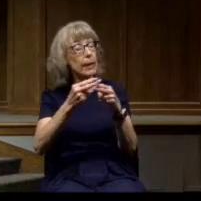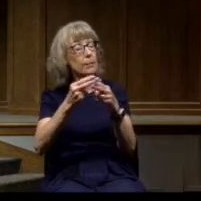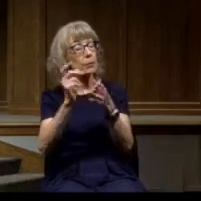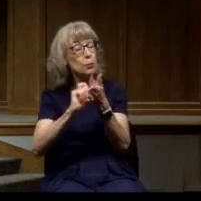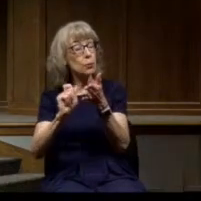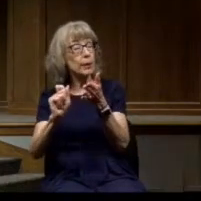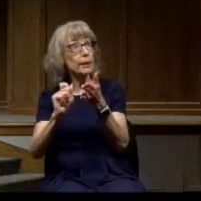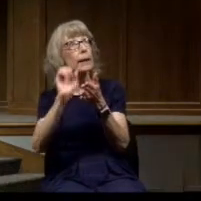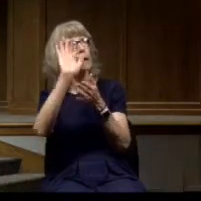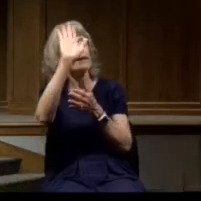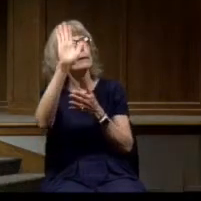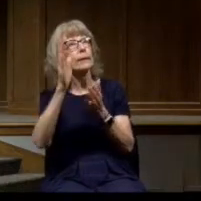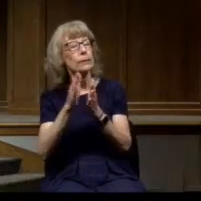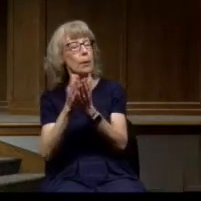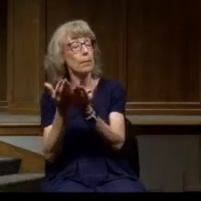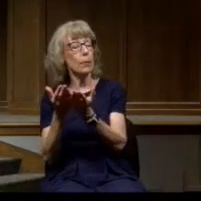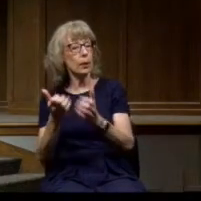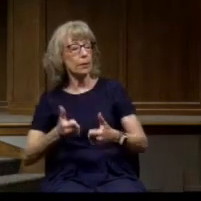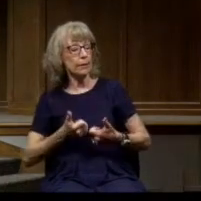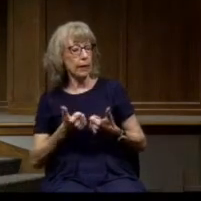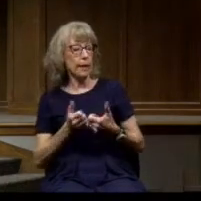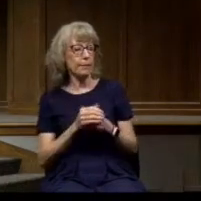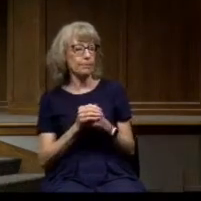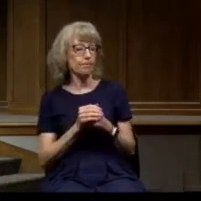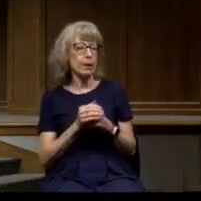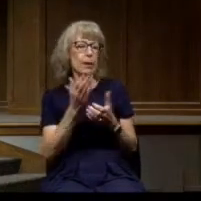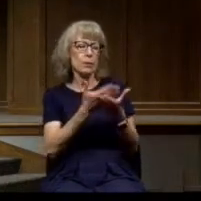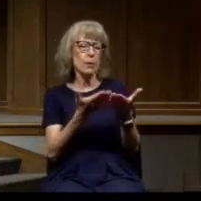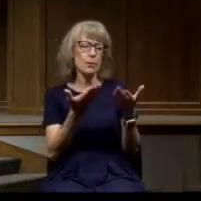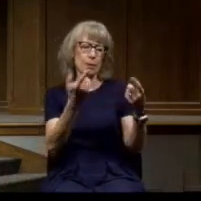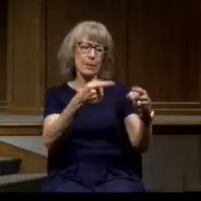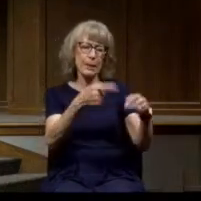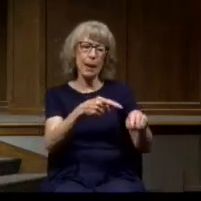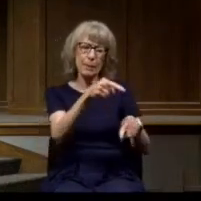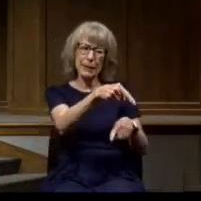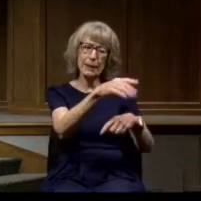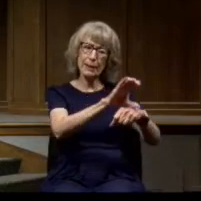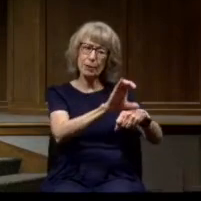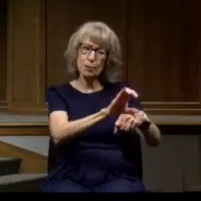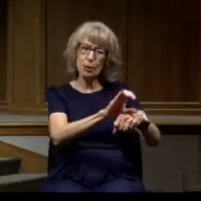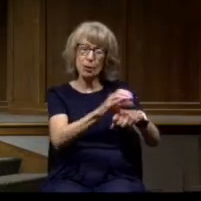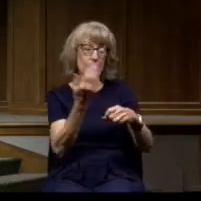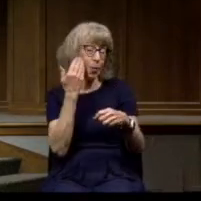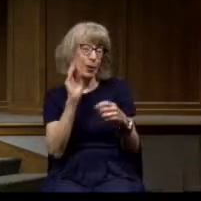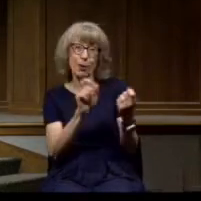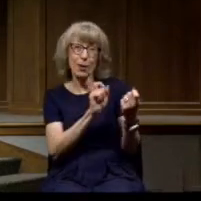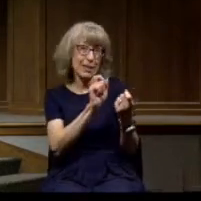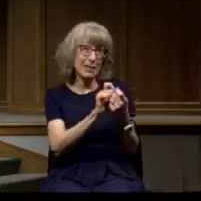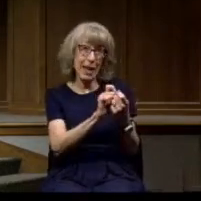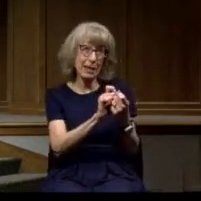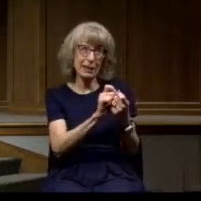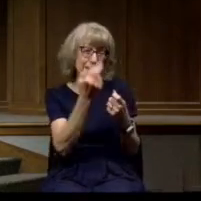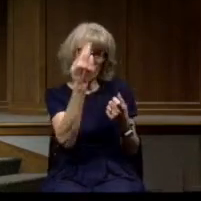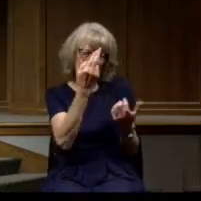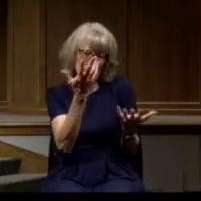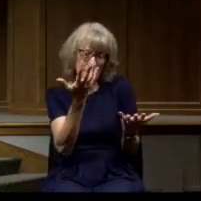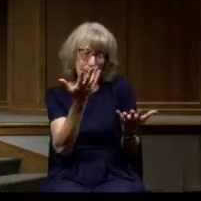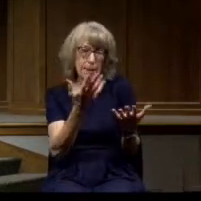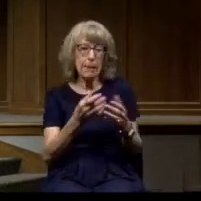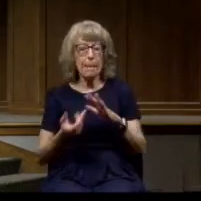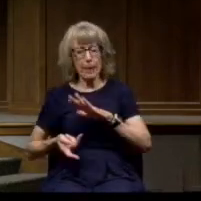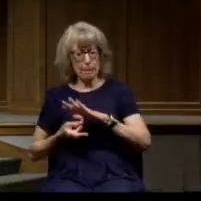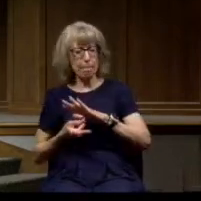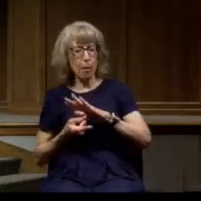sentences. But clearly there's something going on in this church that's causing pretty significant harm, pretty significant strife. For